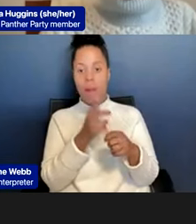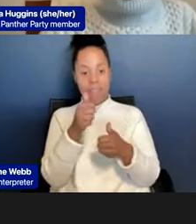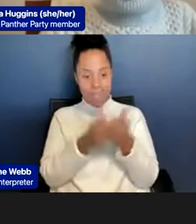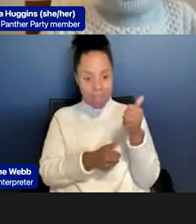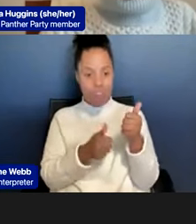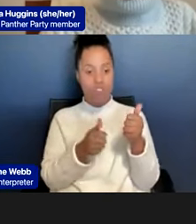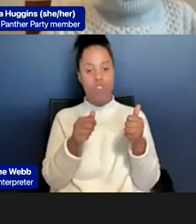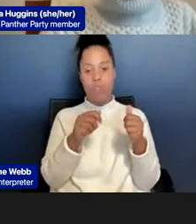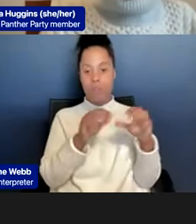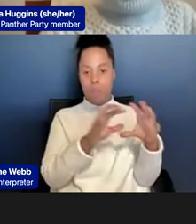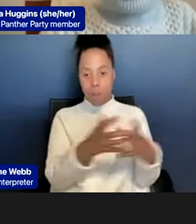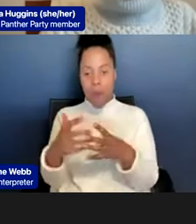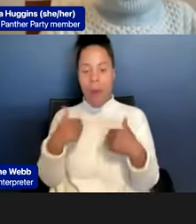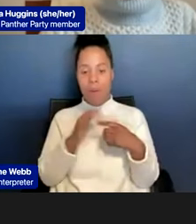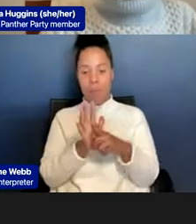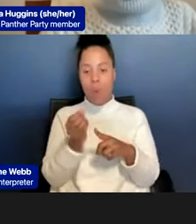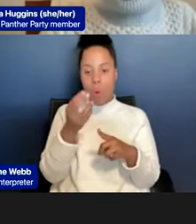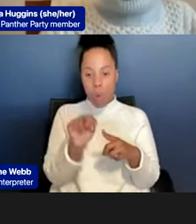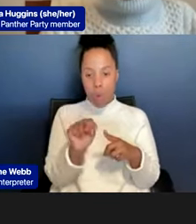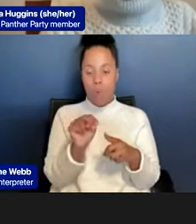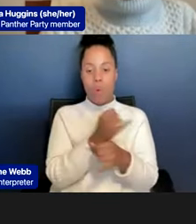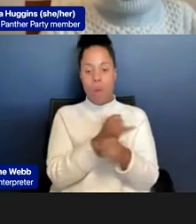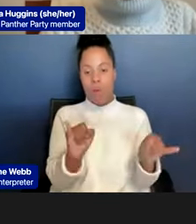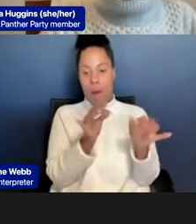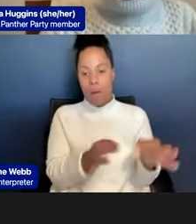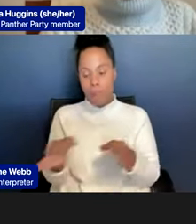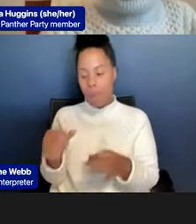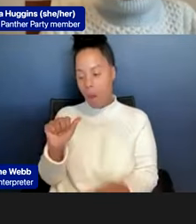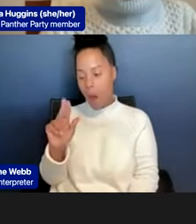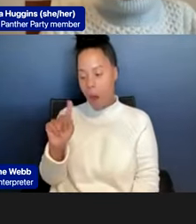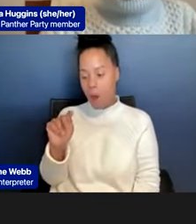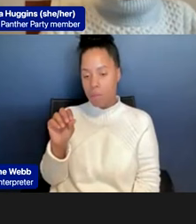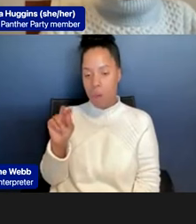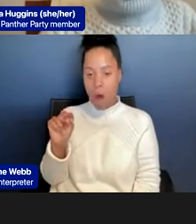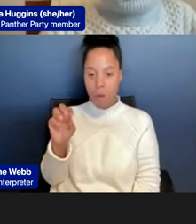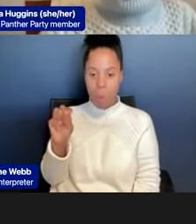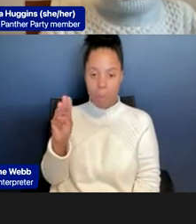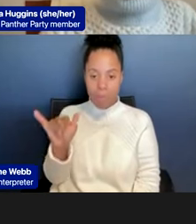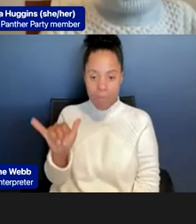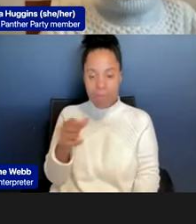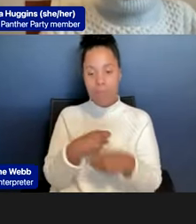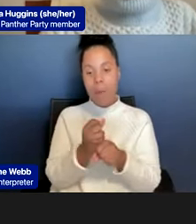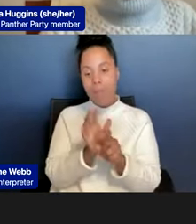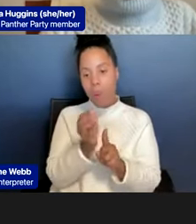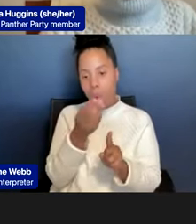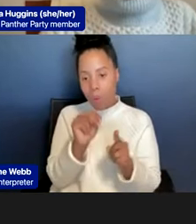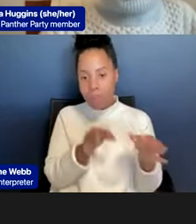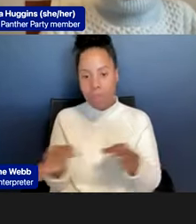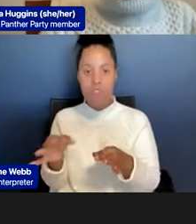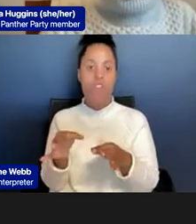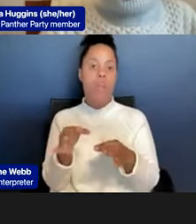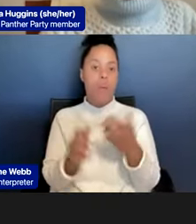and the self-determination to make decisions in for their own organization and their own communities, how they saw